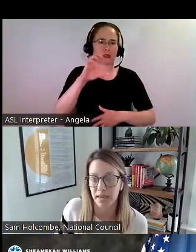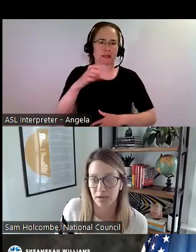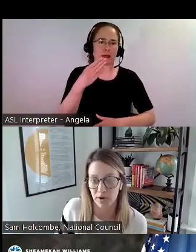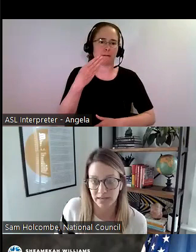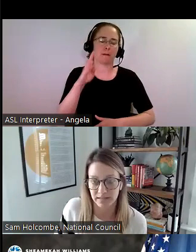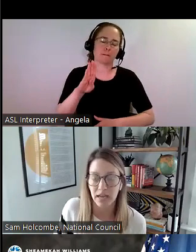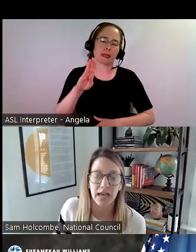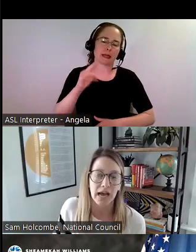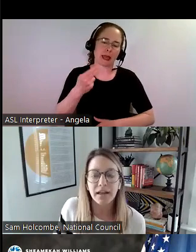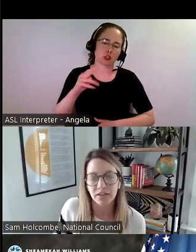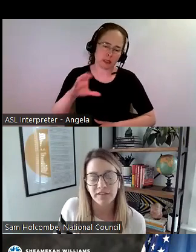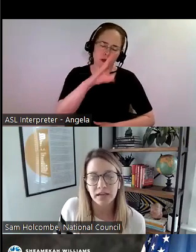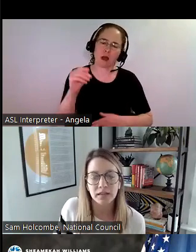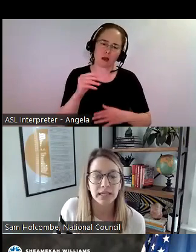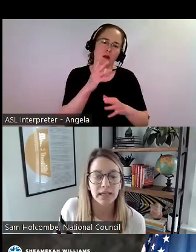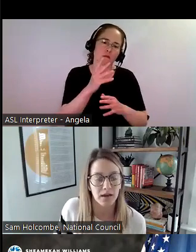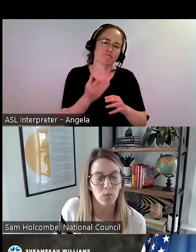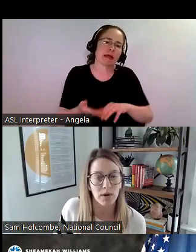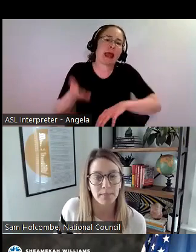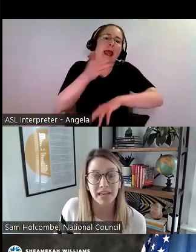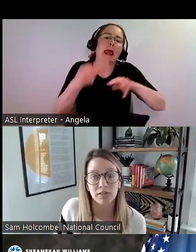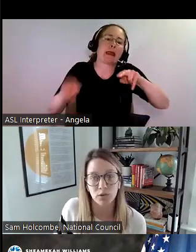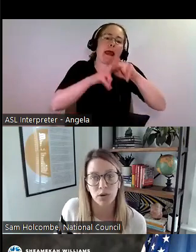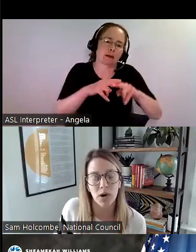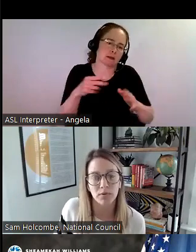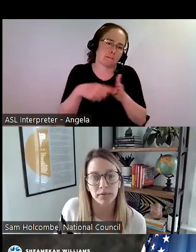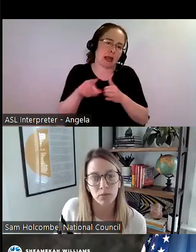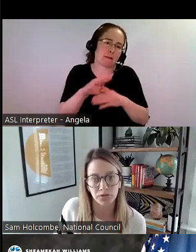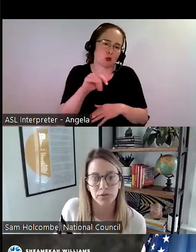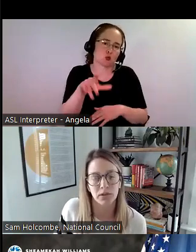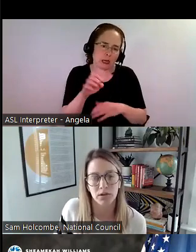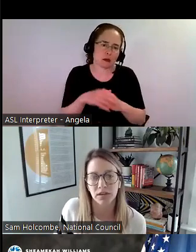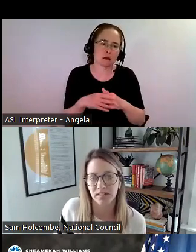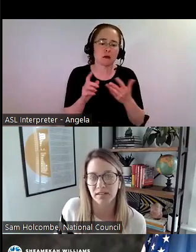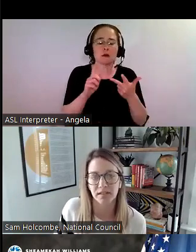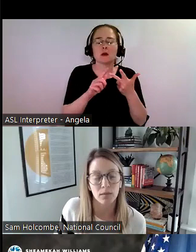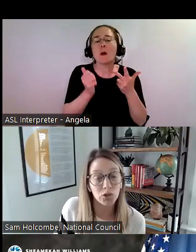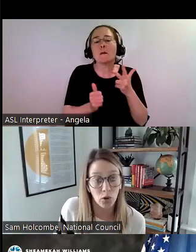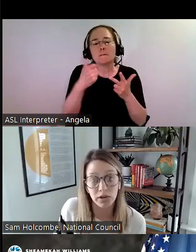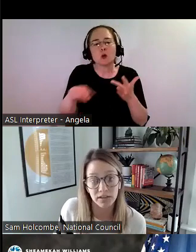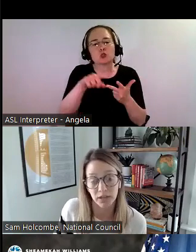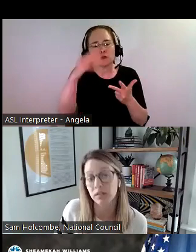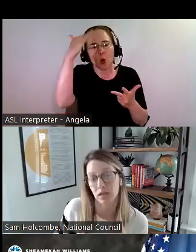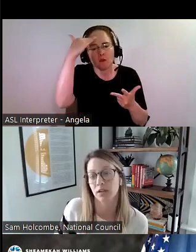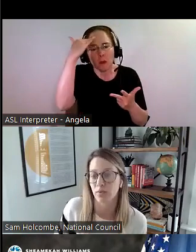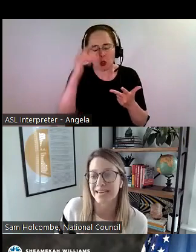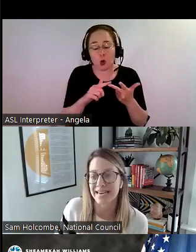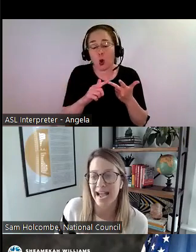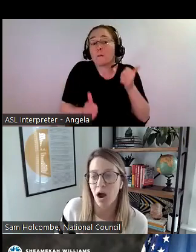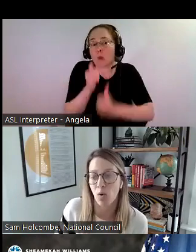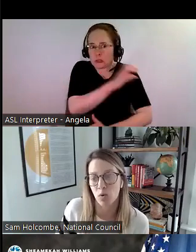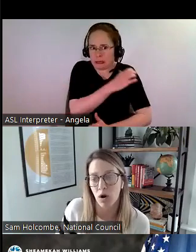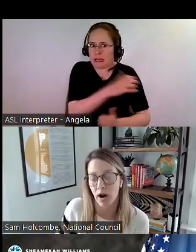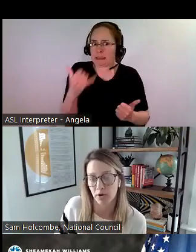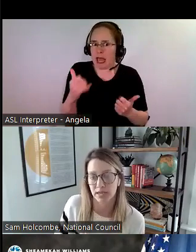enhanced payment rate. And then finally, what many of you are probably most familiar, because this is a majority of the clinics